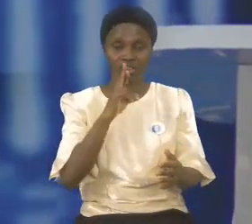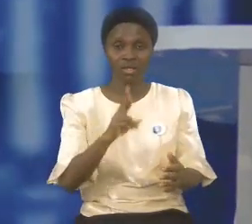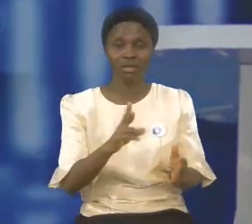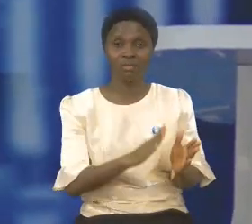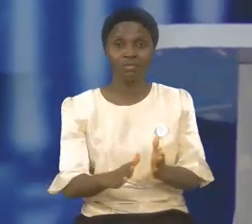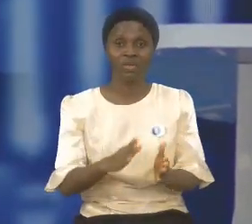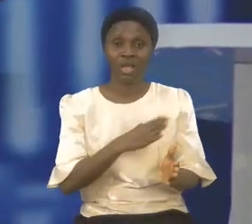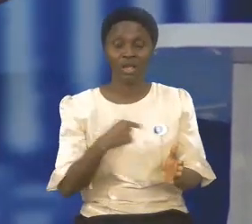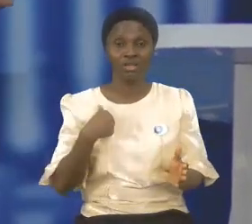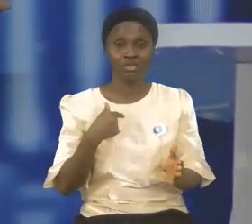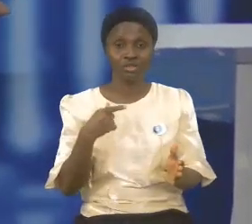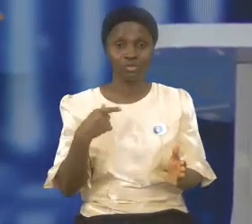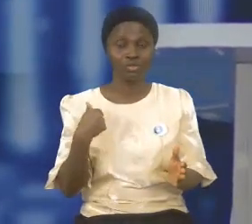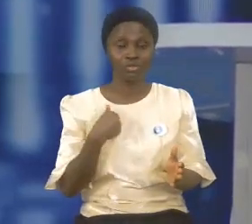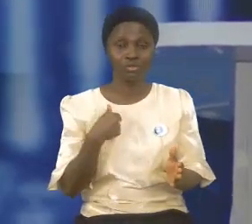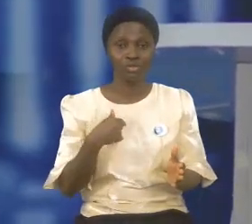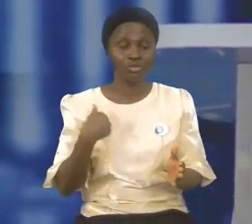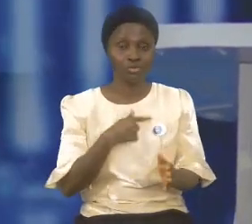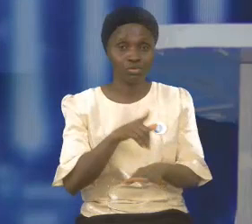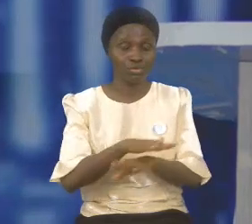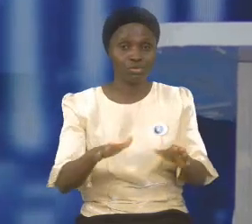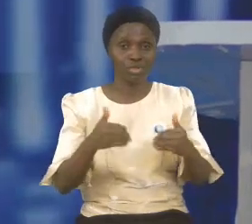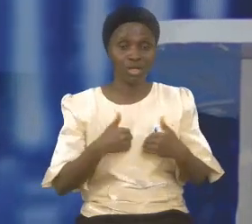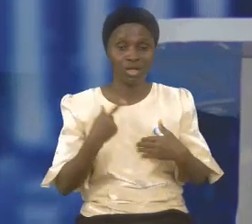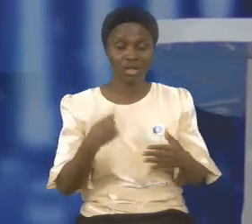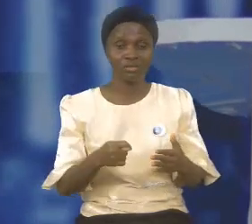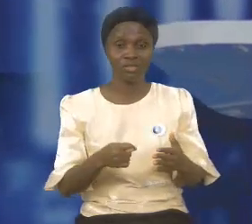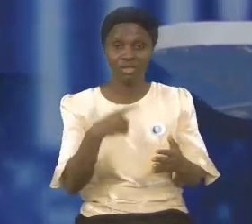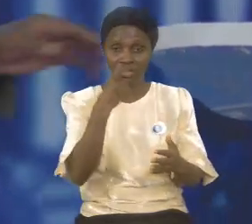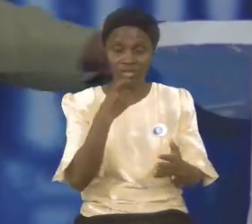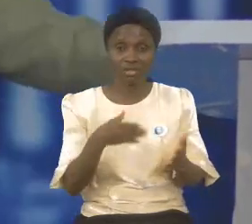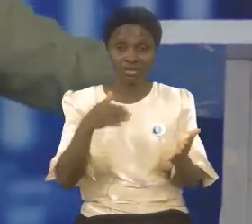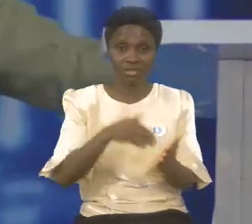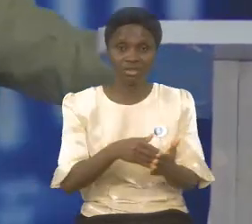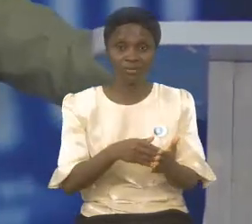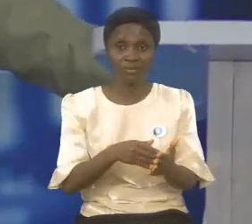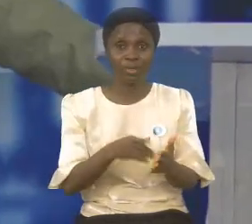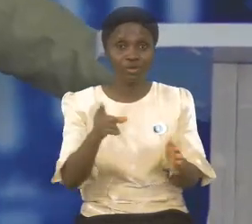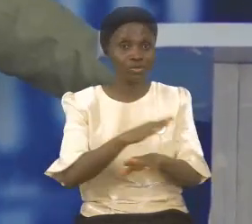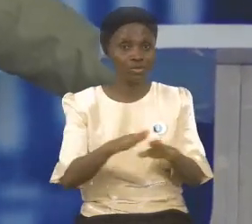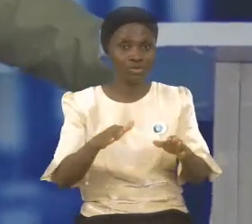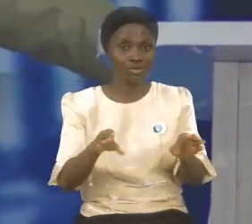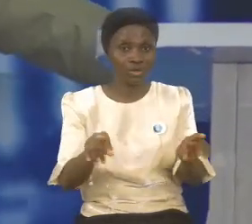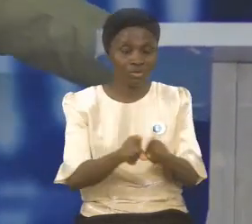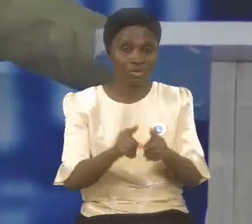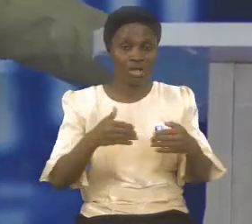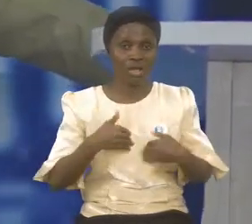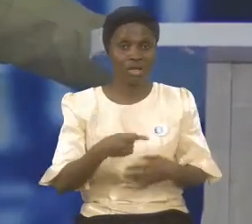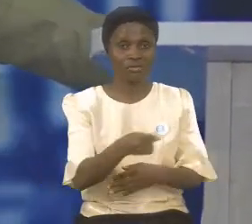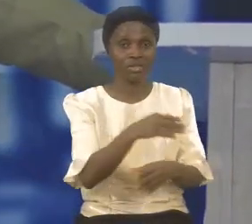these final things in the Acts. You don't even have them in the Gospels, except in Matthew